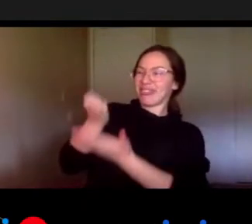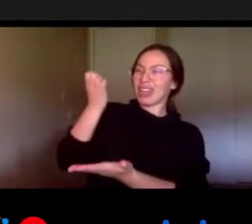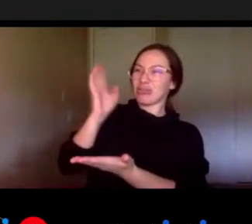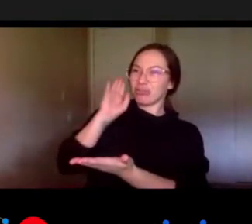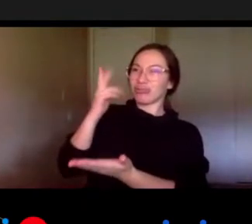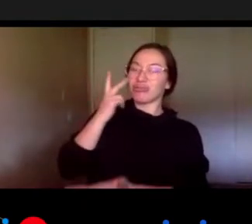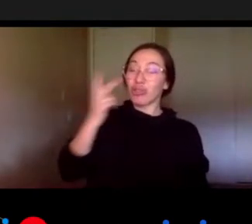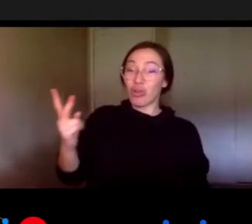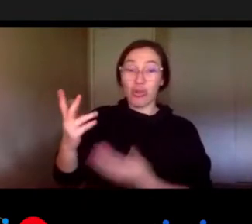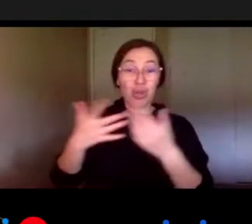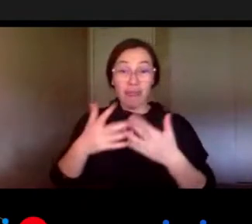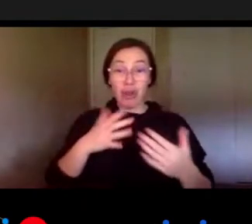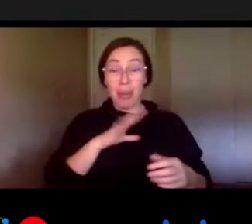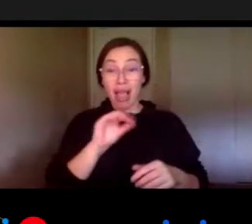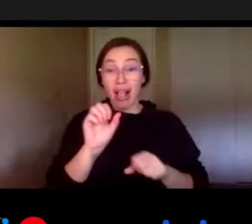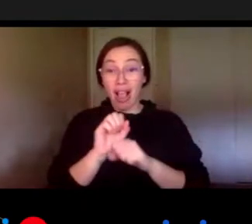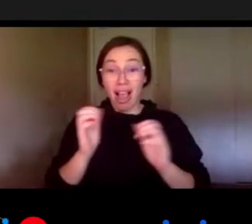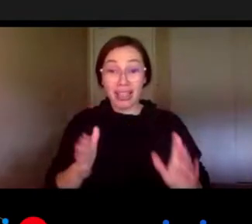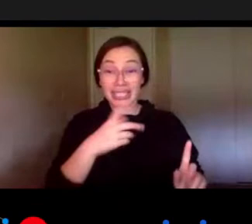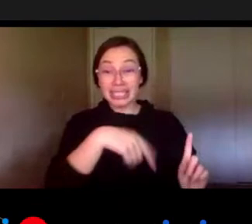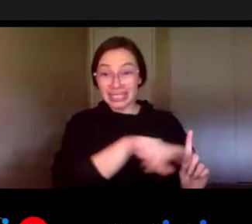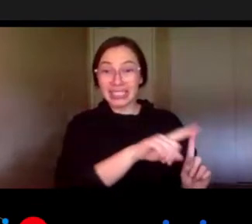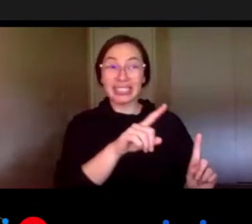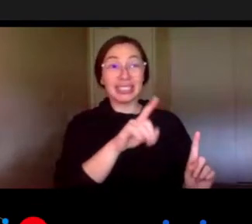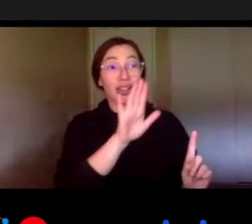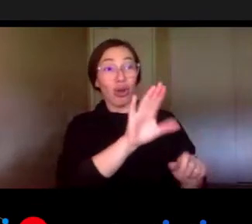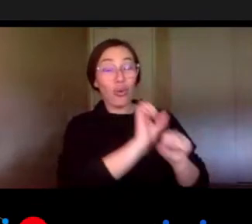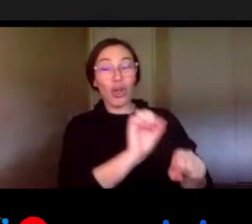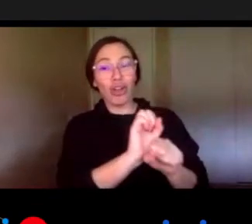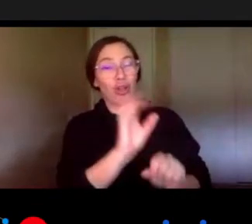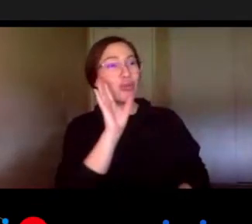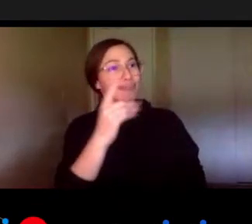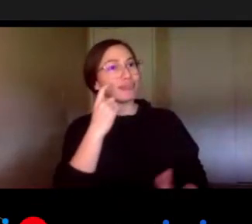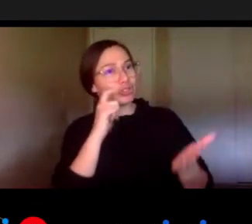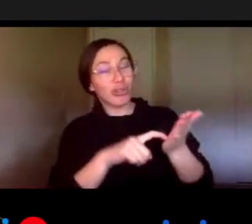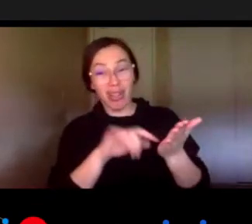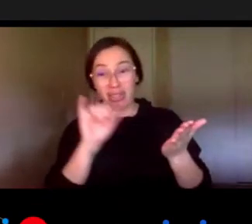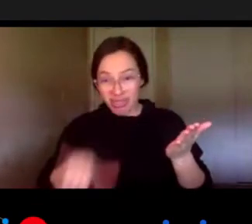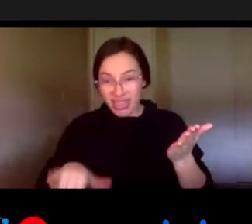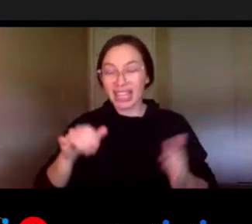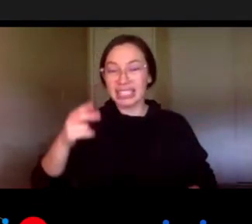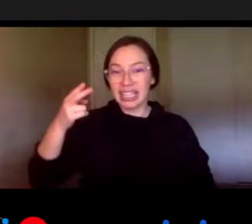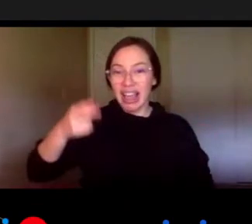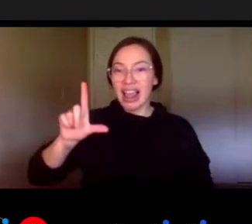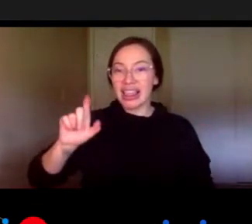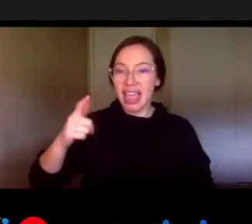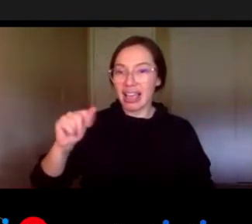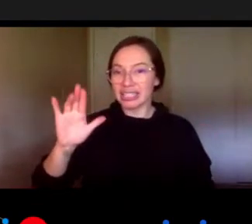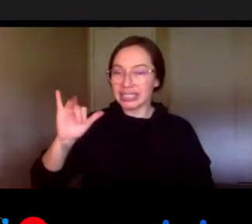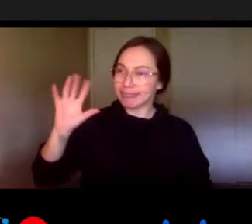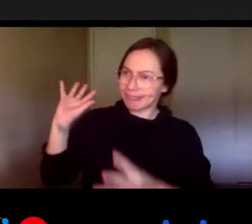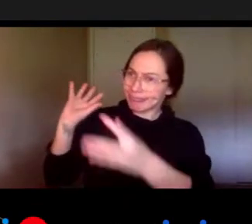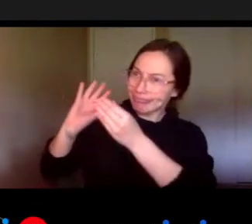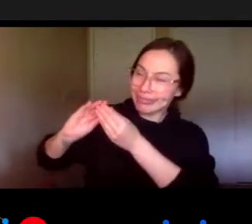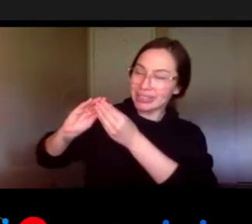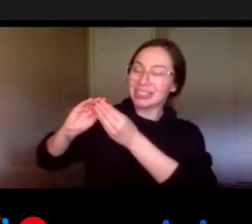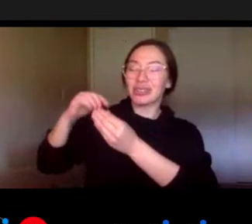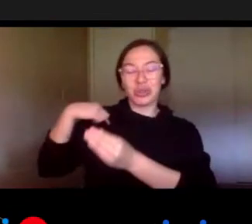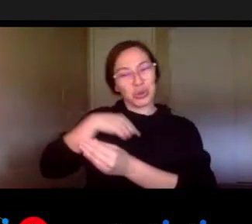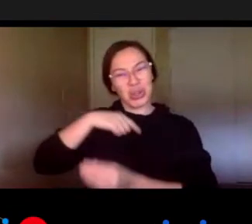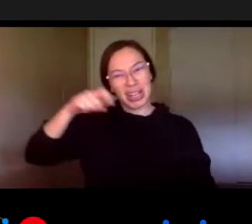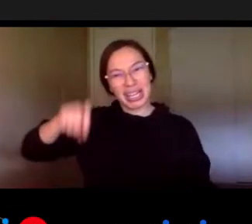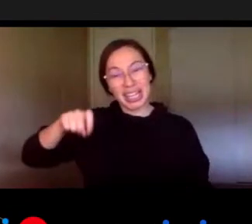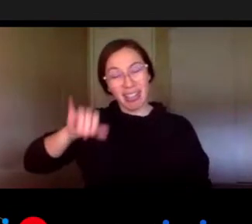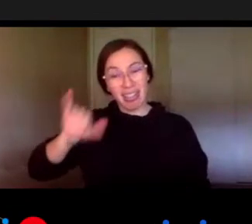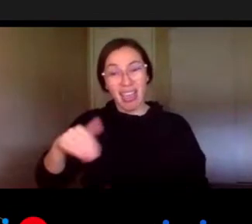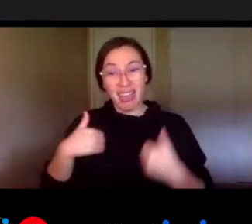my colleagues did, it will show. That's the legacy that we leave. Like that young lady that came up to me yesterday, I